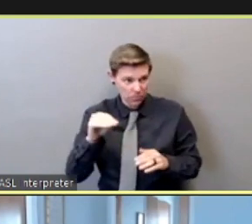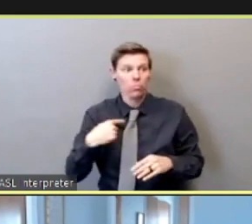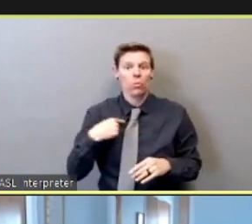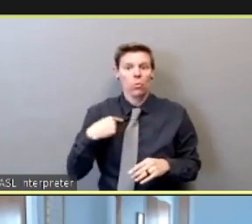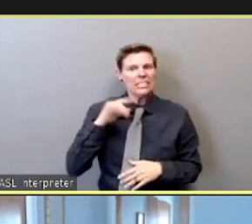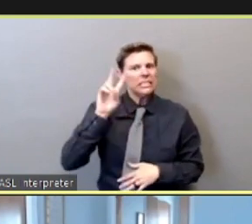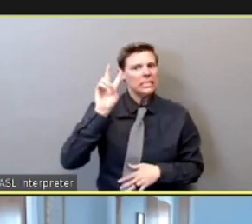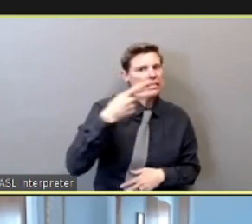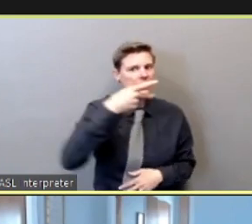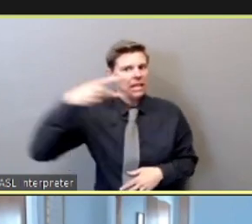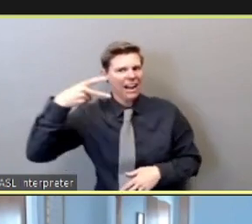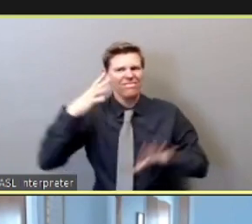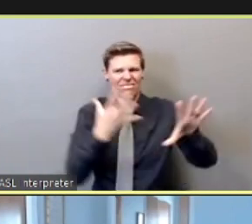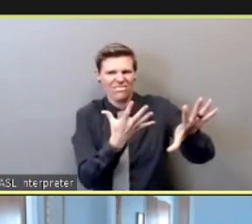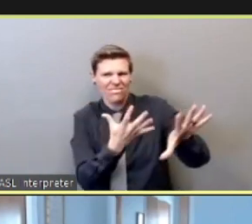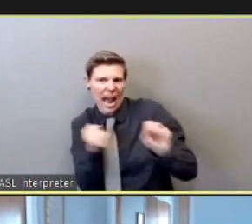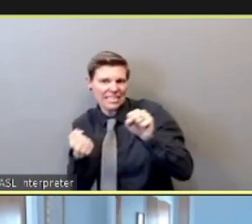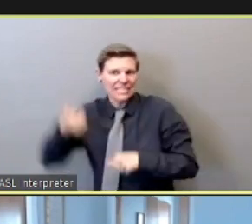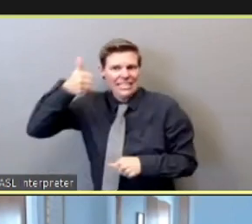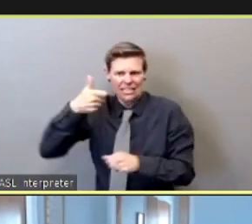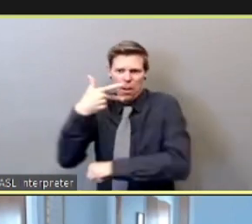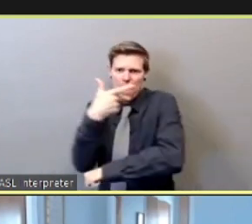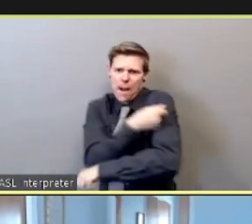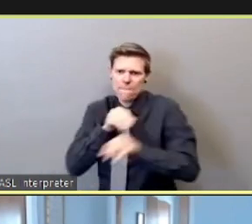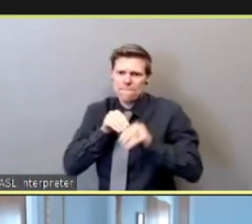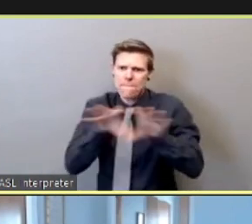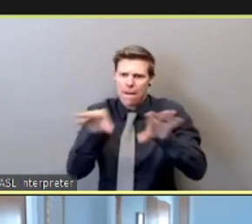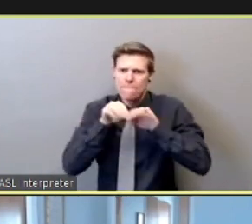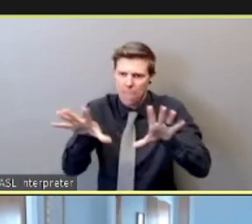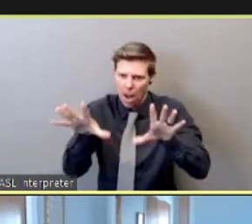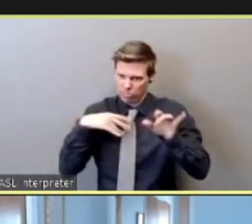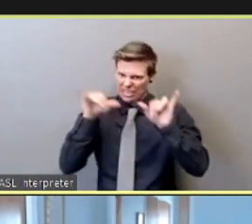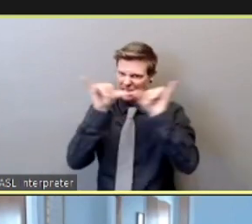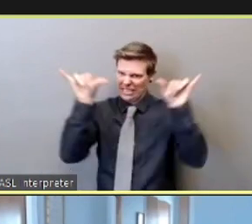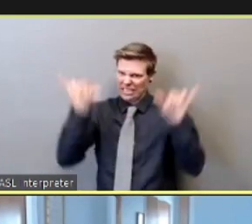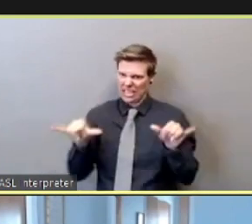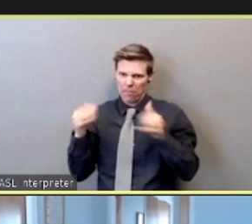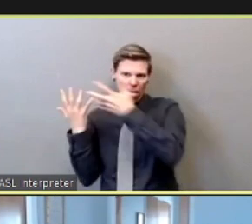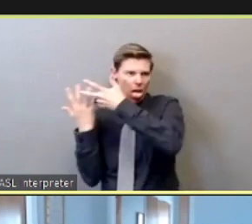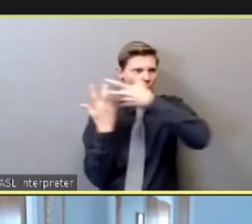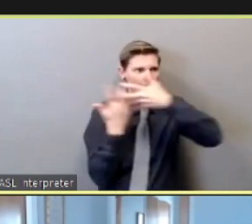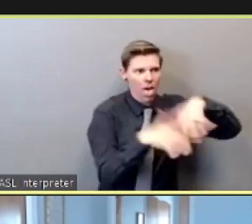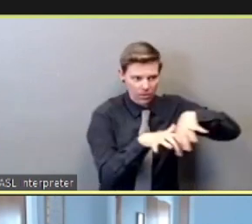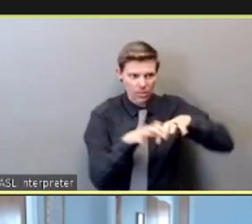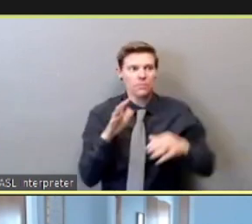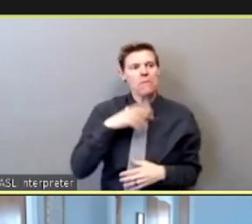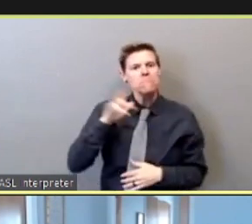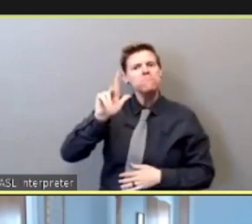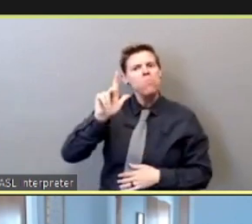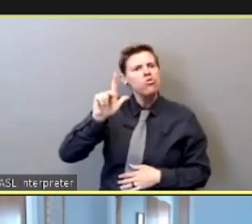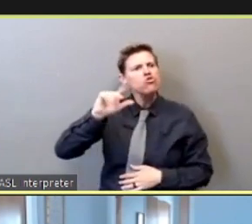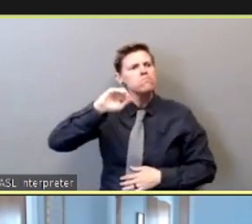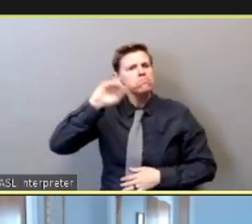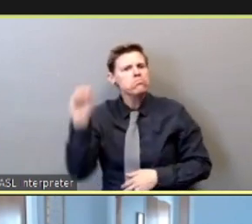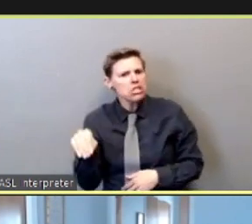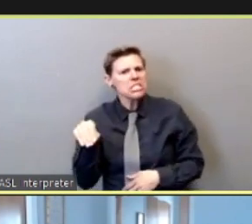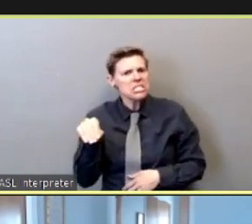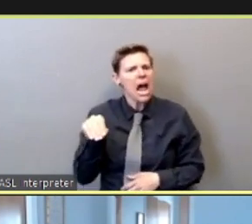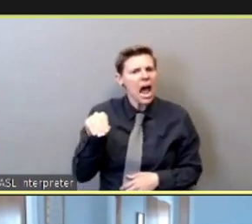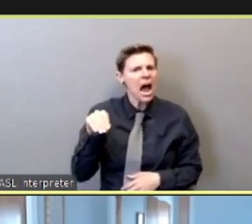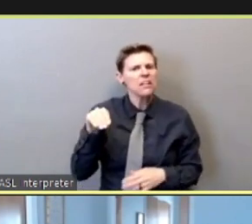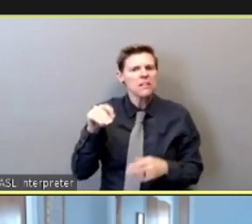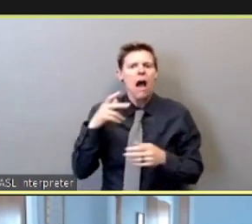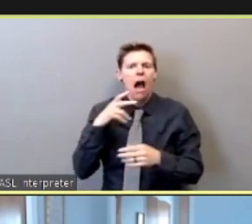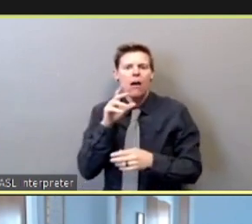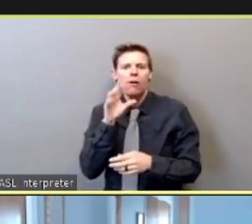we have nearly 23% of our residents partially vaccinated and nearly 13%